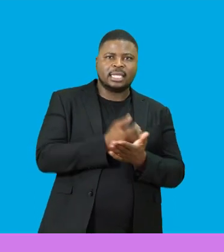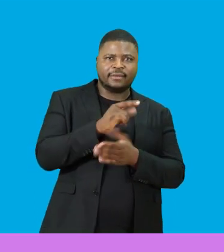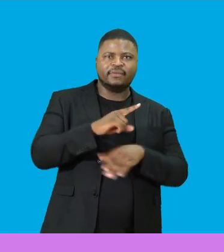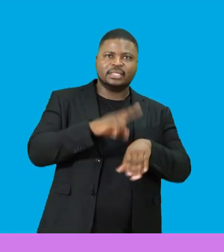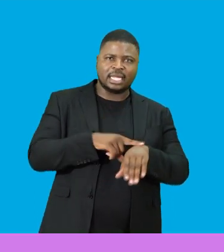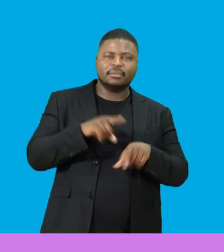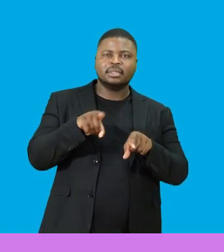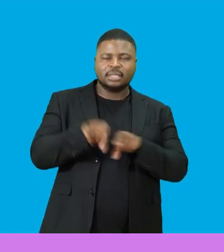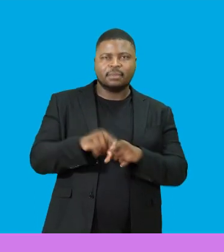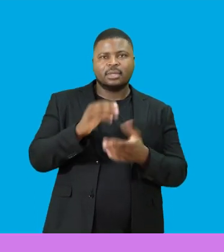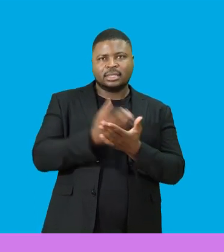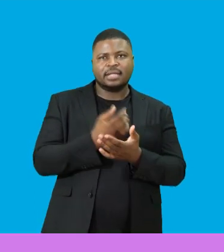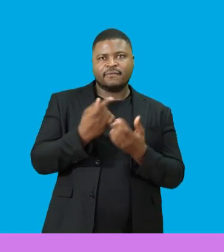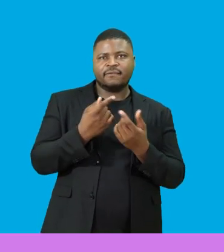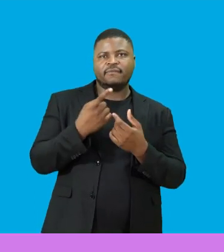some of the